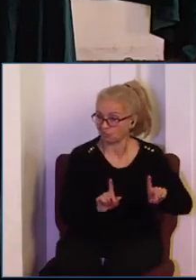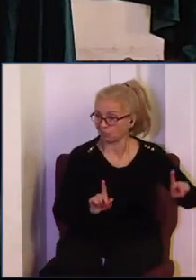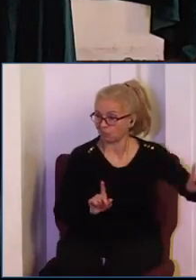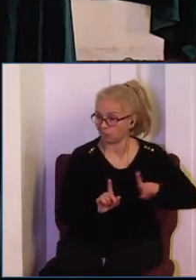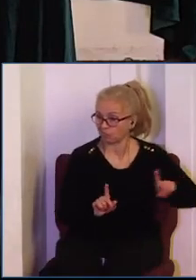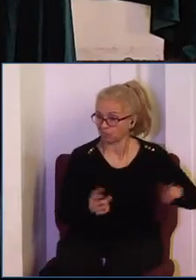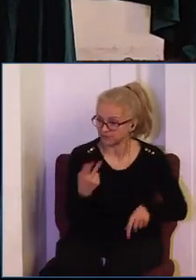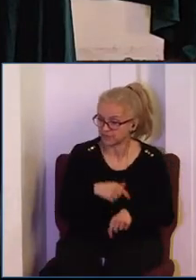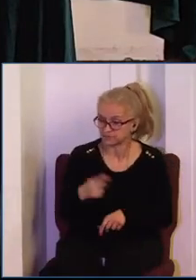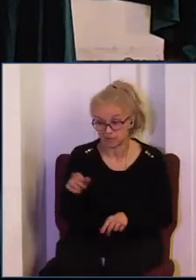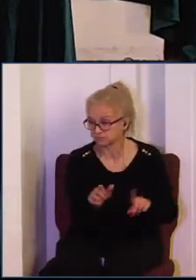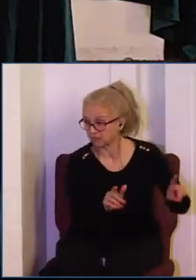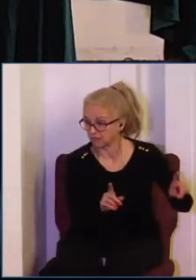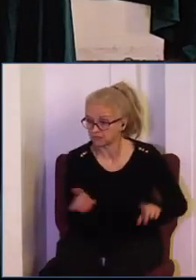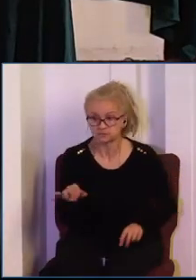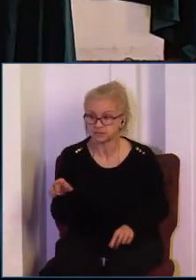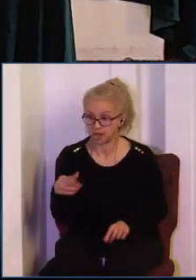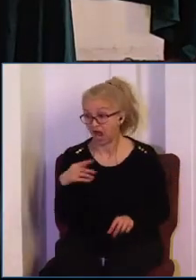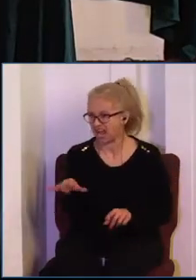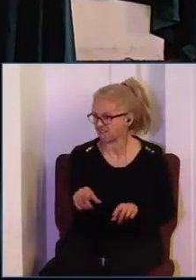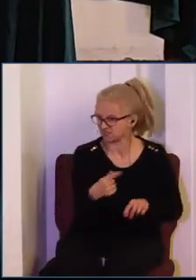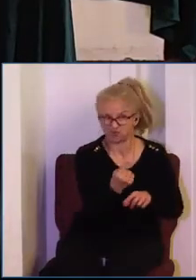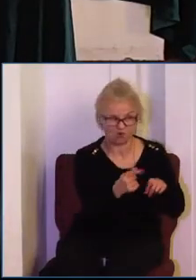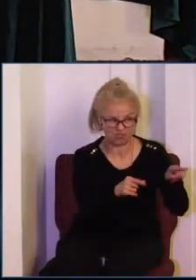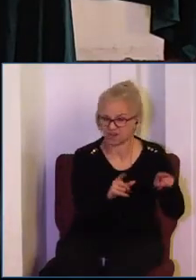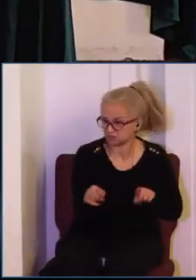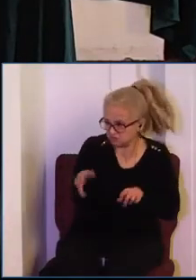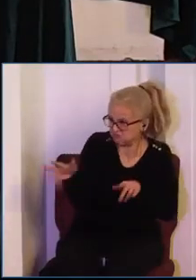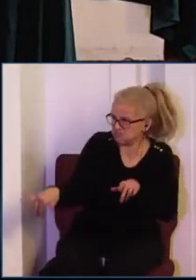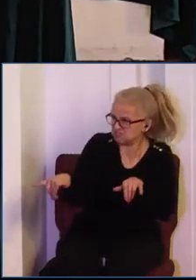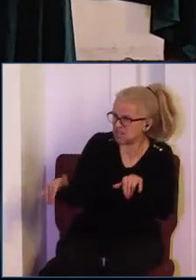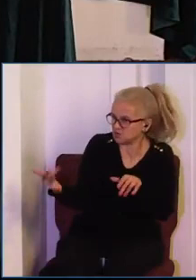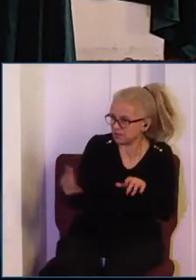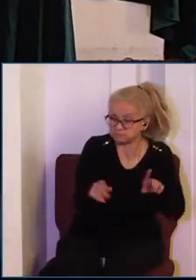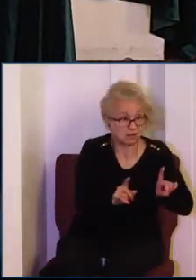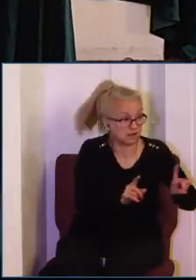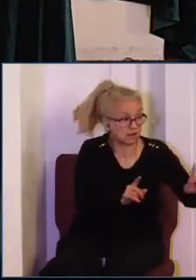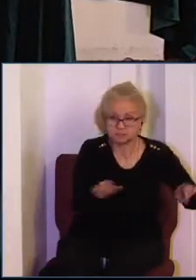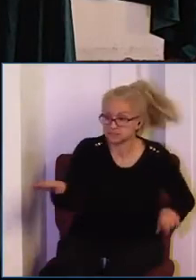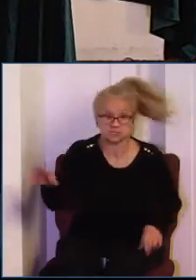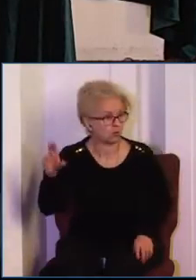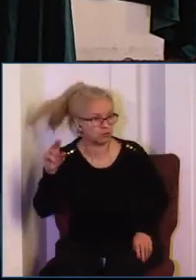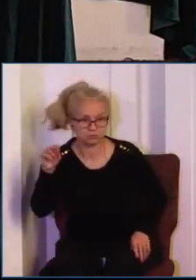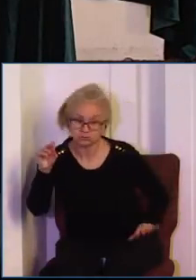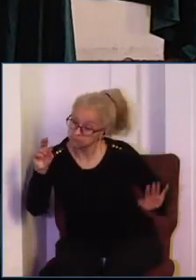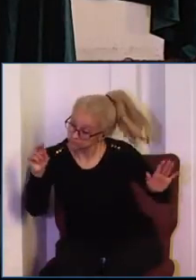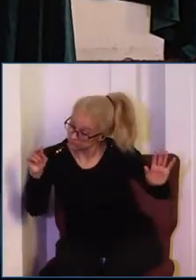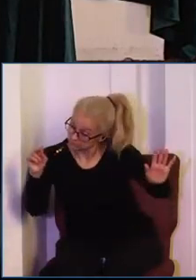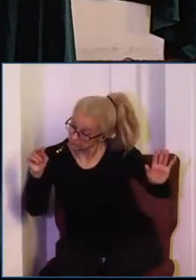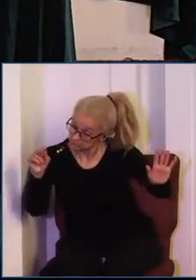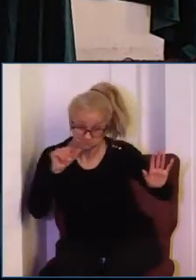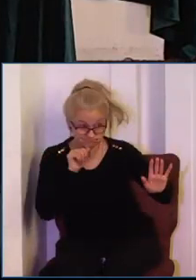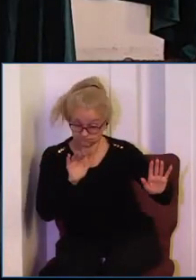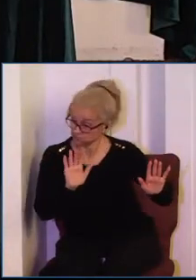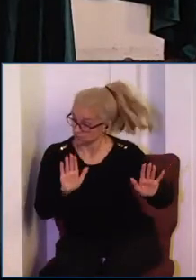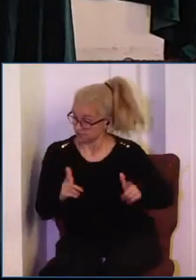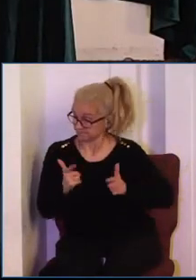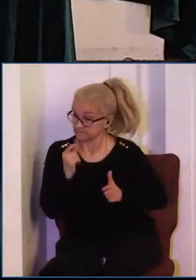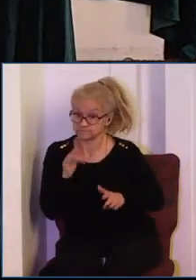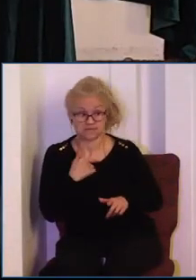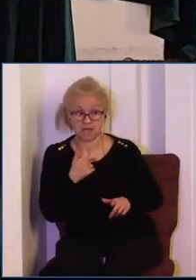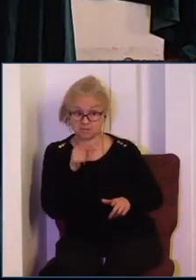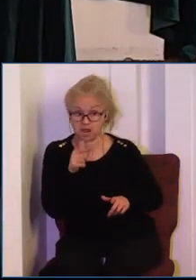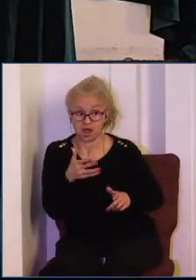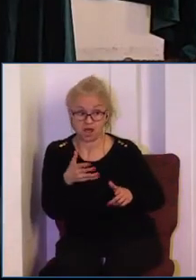Elisha. He said, well, I've got to go over here, so you can just wait here. And Elisha says, oh, no, not on your life. I'm